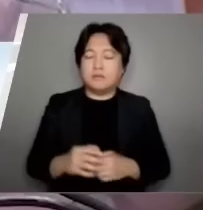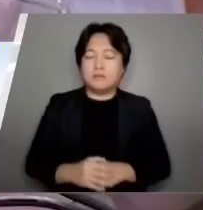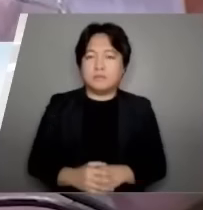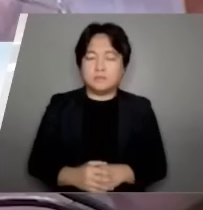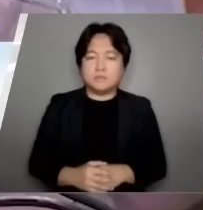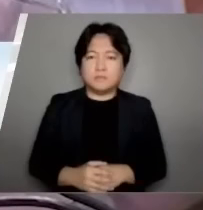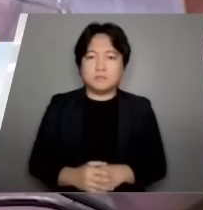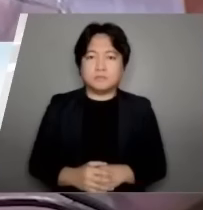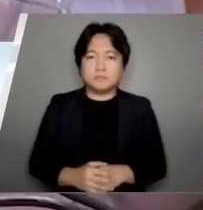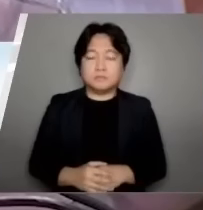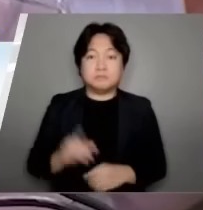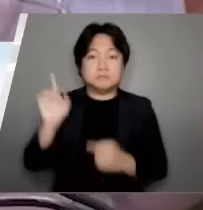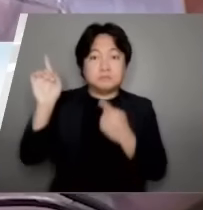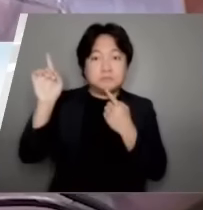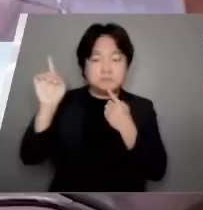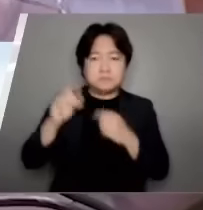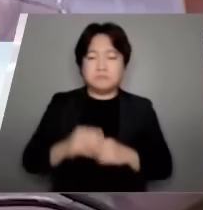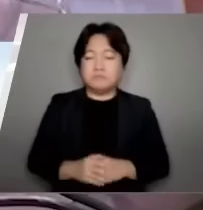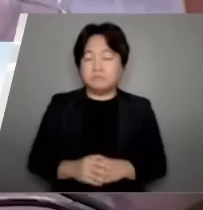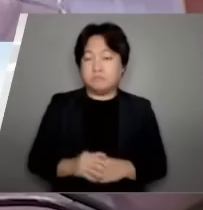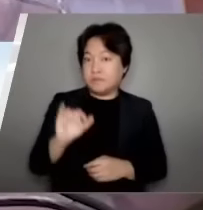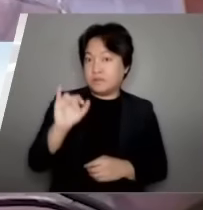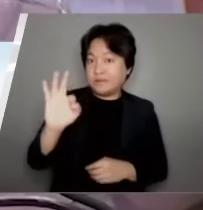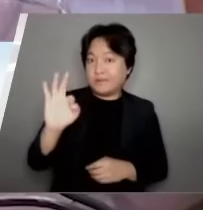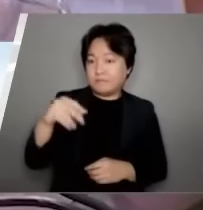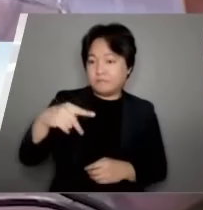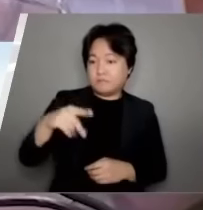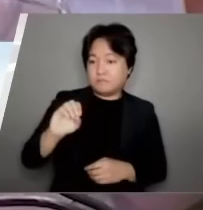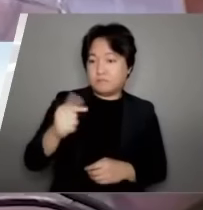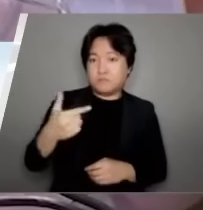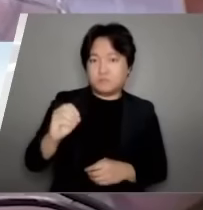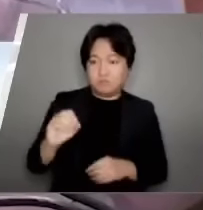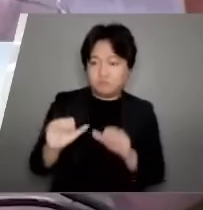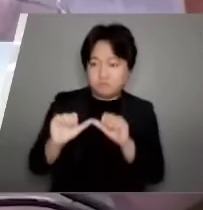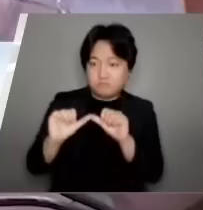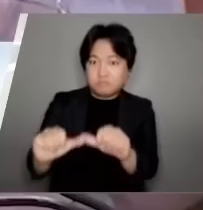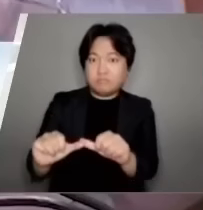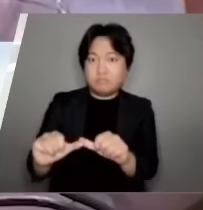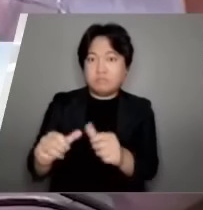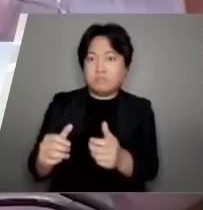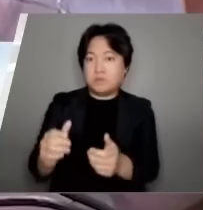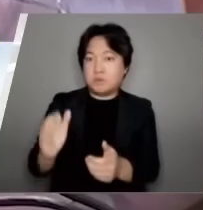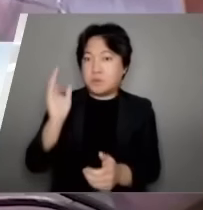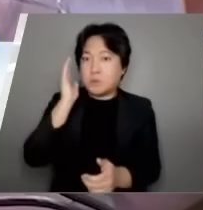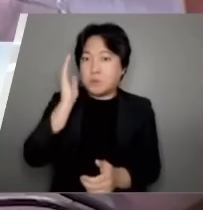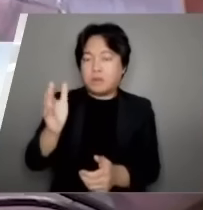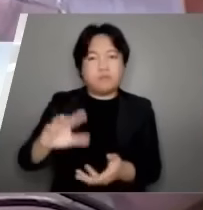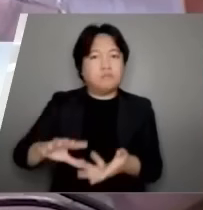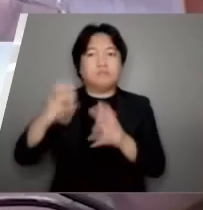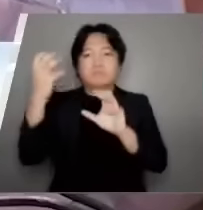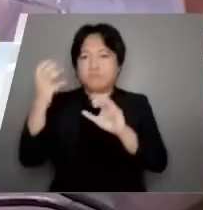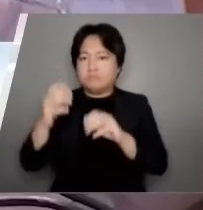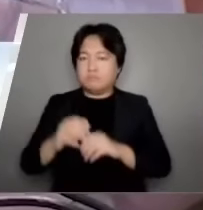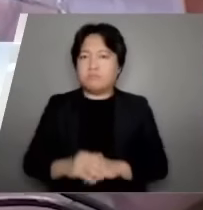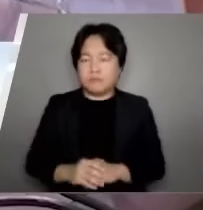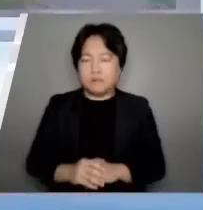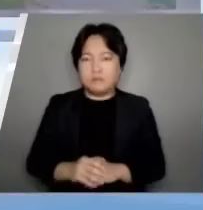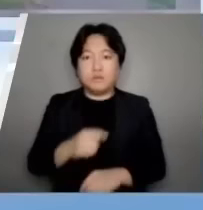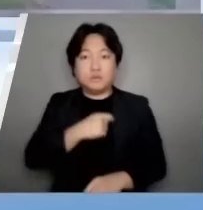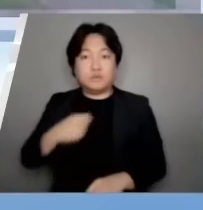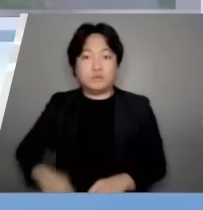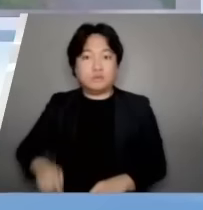operation of pogos, there will be a blacklist. No, China would blacklist the Philippines as